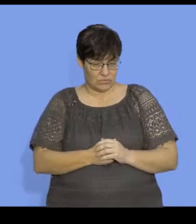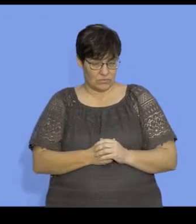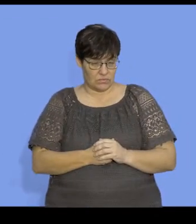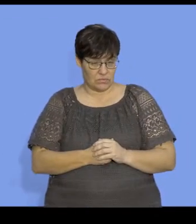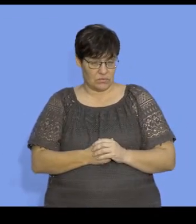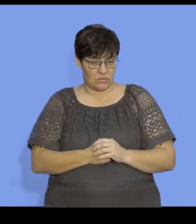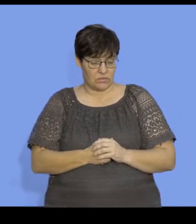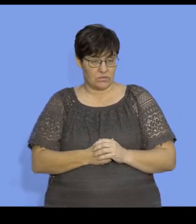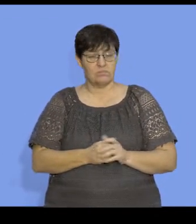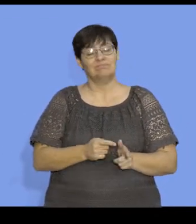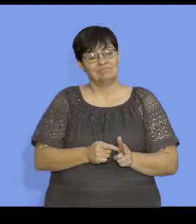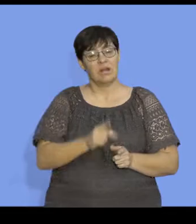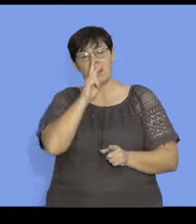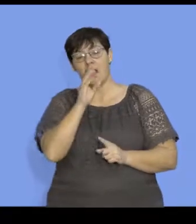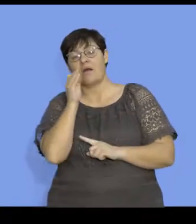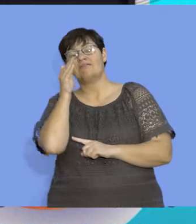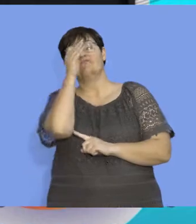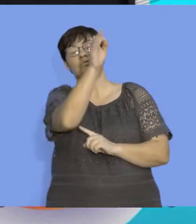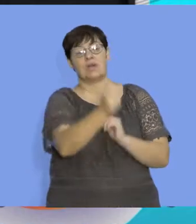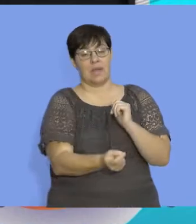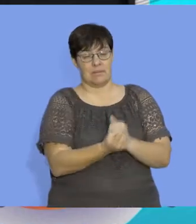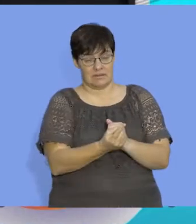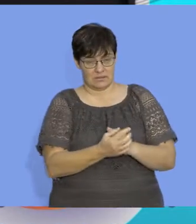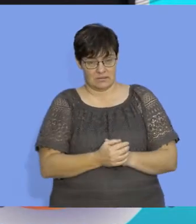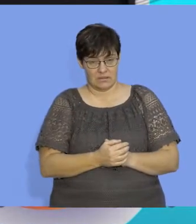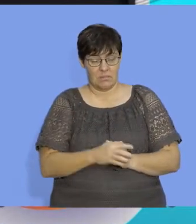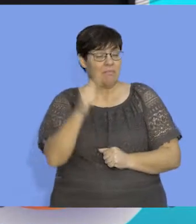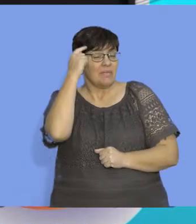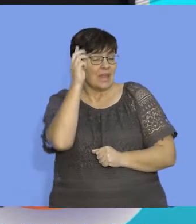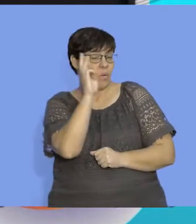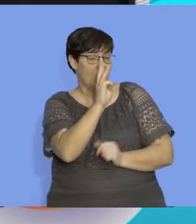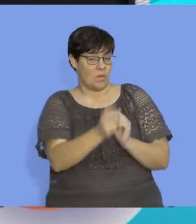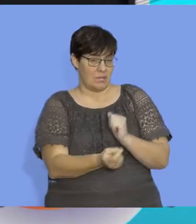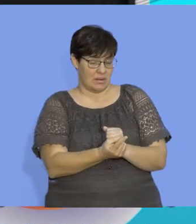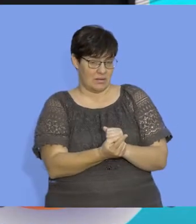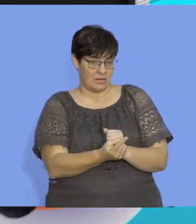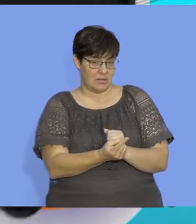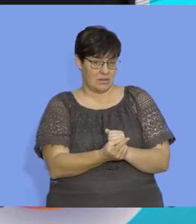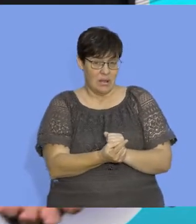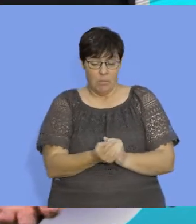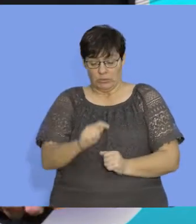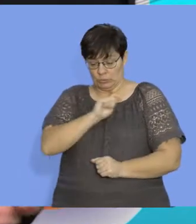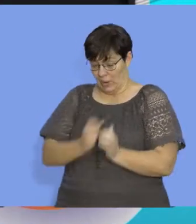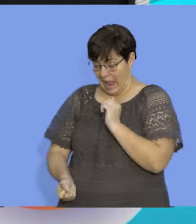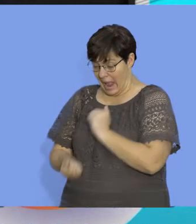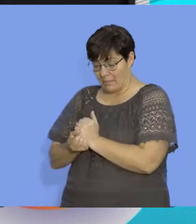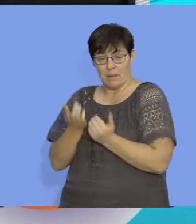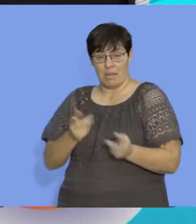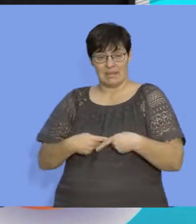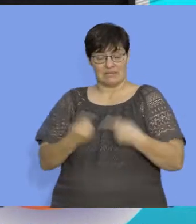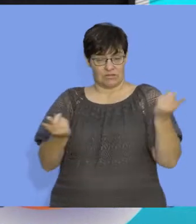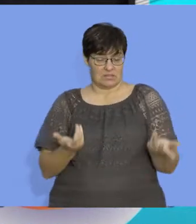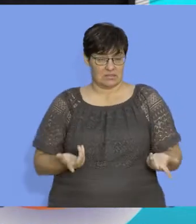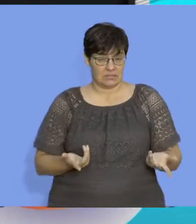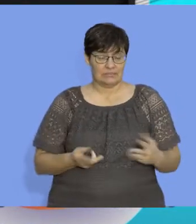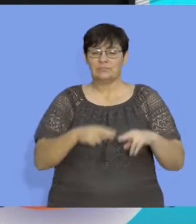remember, this is a forecast. What actually happens may be something totally different, obviously,